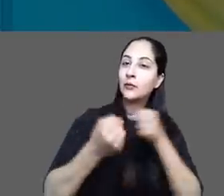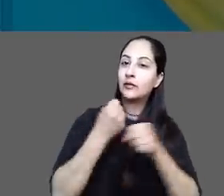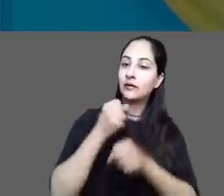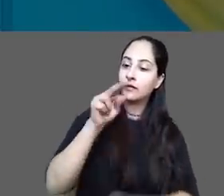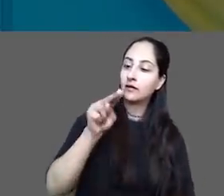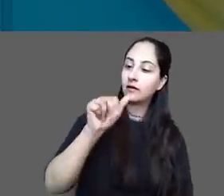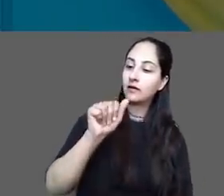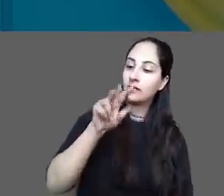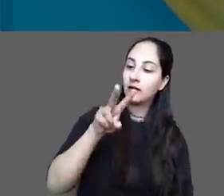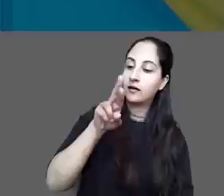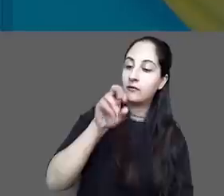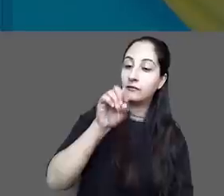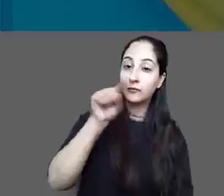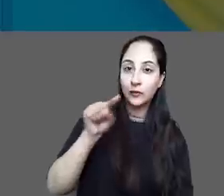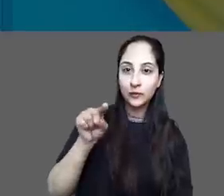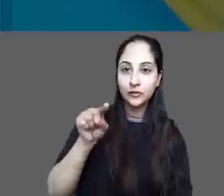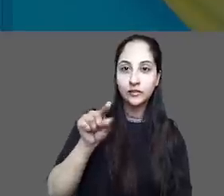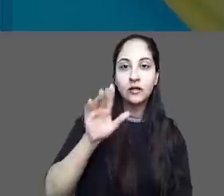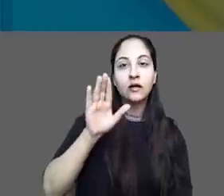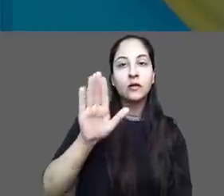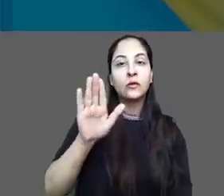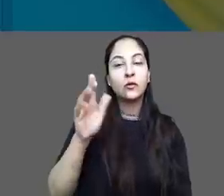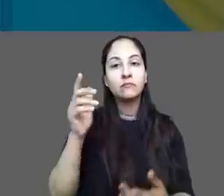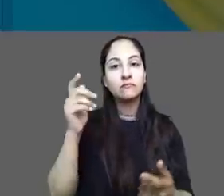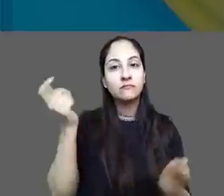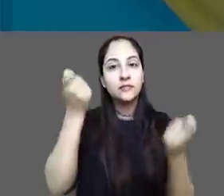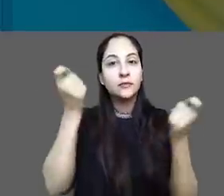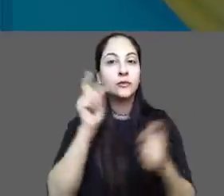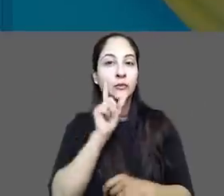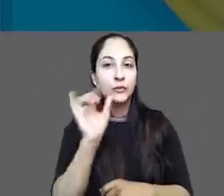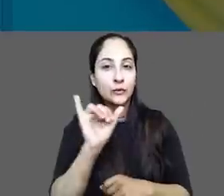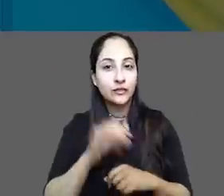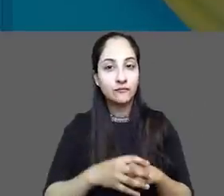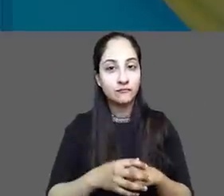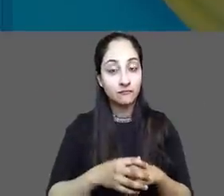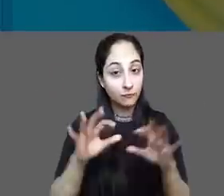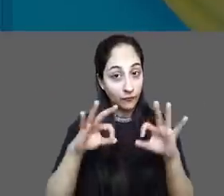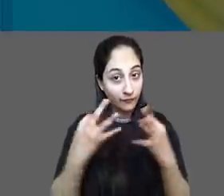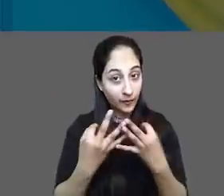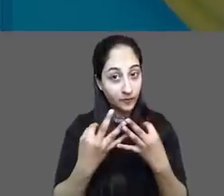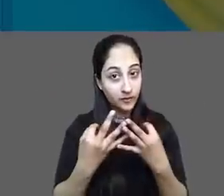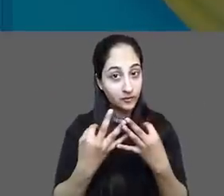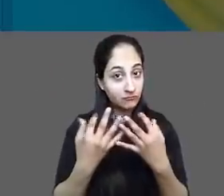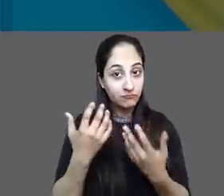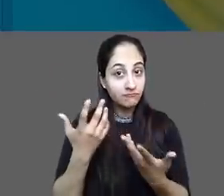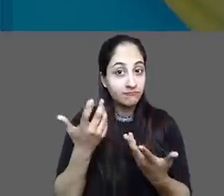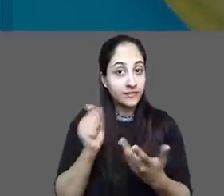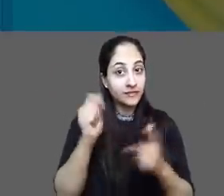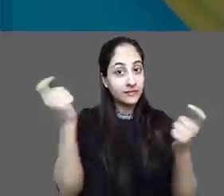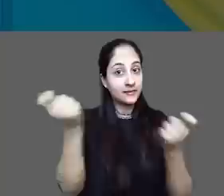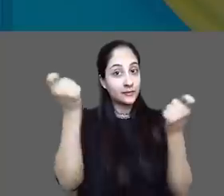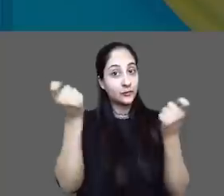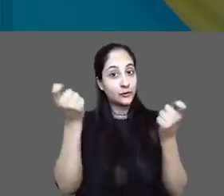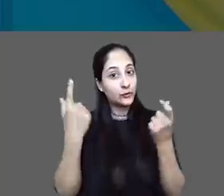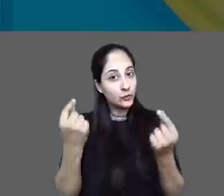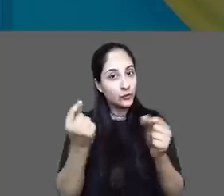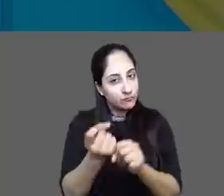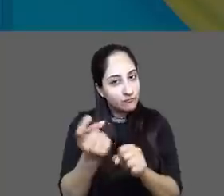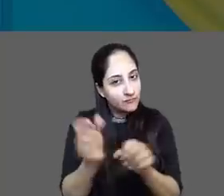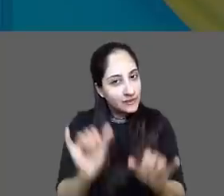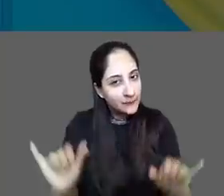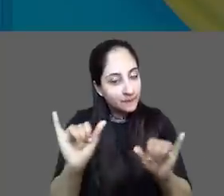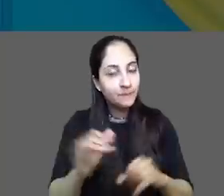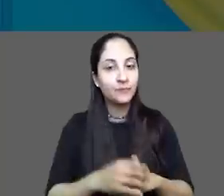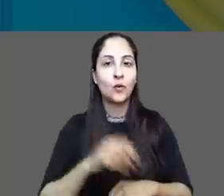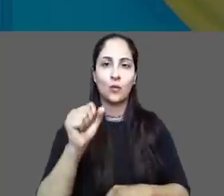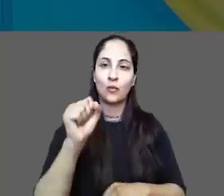your Nevruz tradition? You know, we are celebrating Nevruz with this week's episode of Friday Night Reflections. Do you and your family have a Nevruz tradition that you